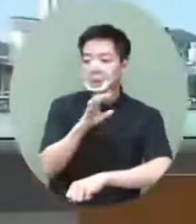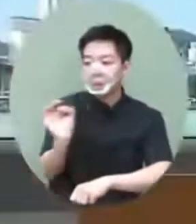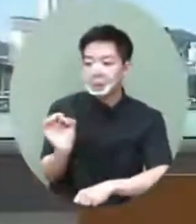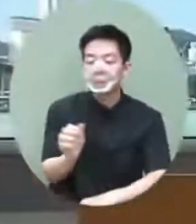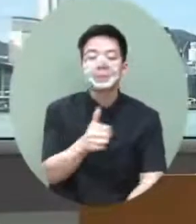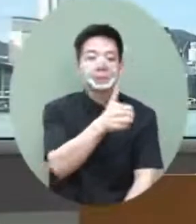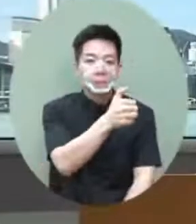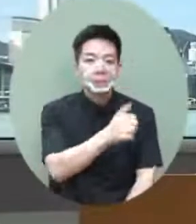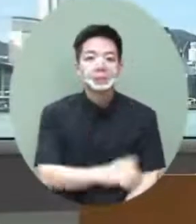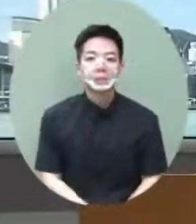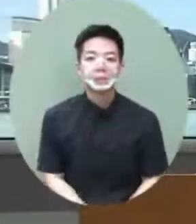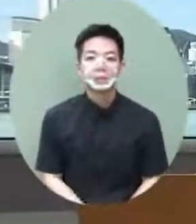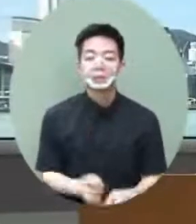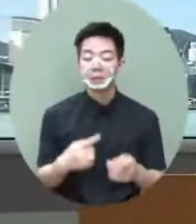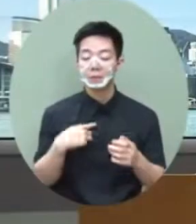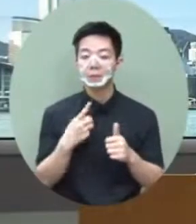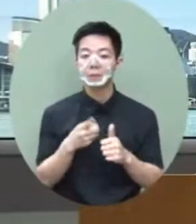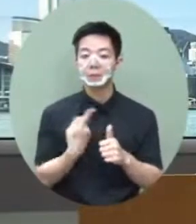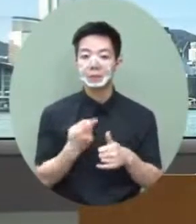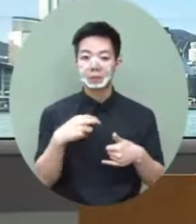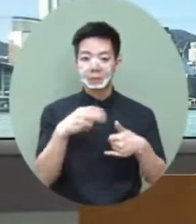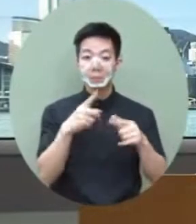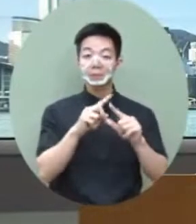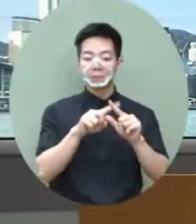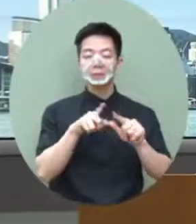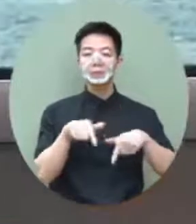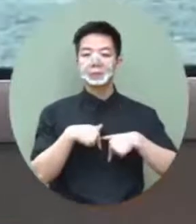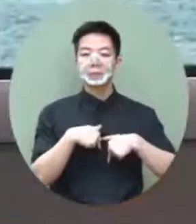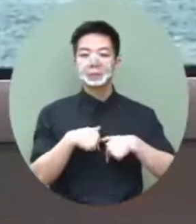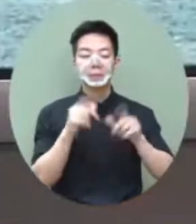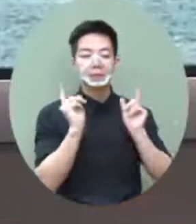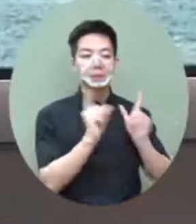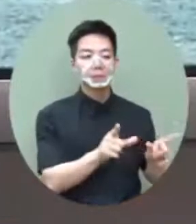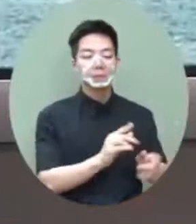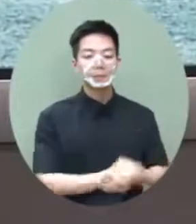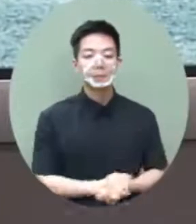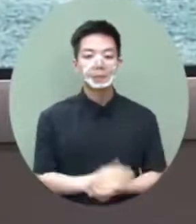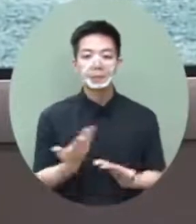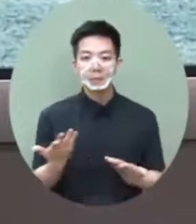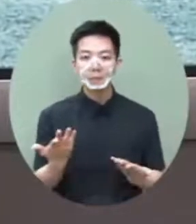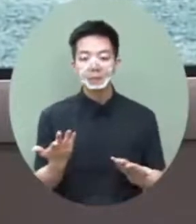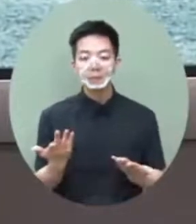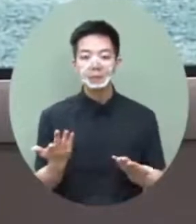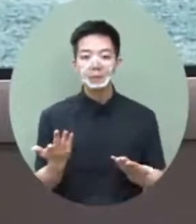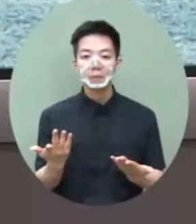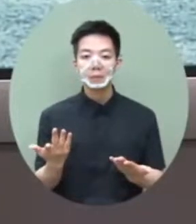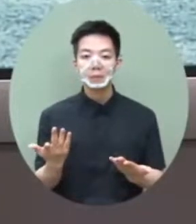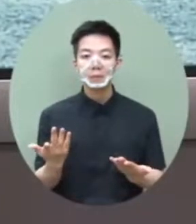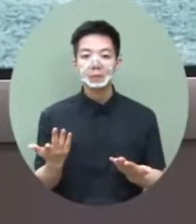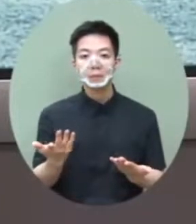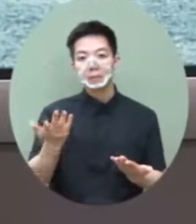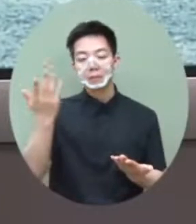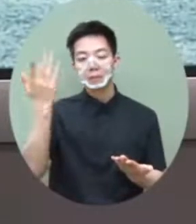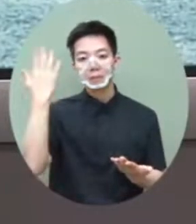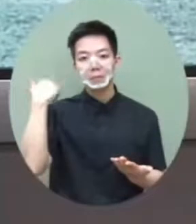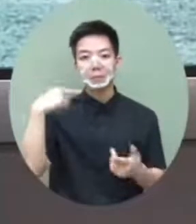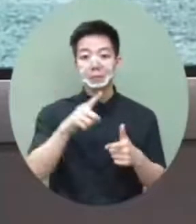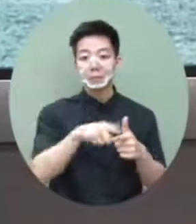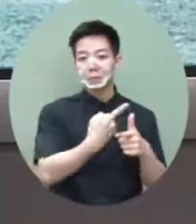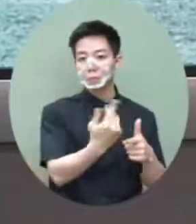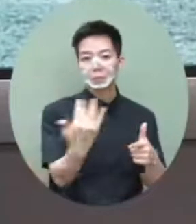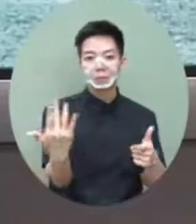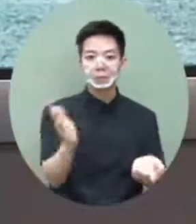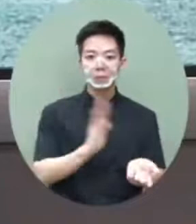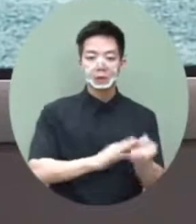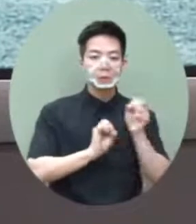the empty ones to other uses? Perhaps I will first answer questions in relation